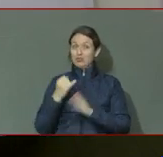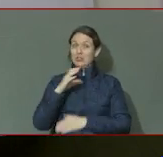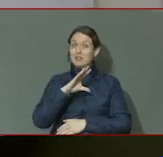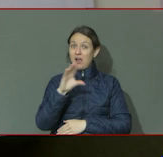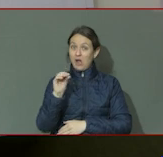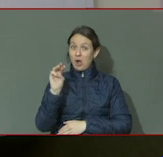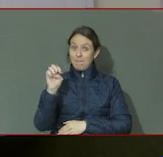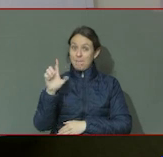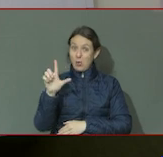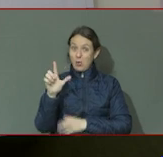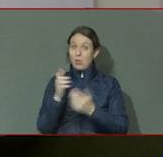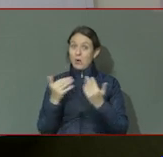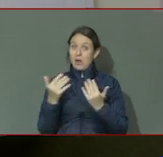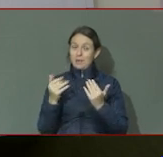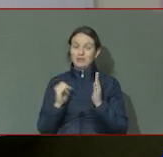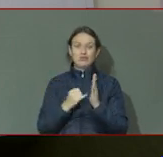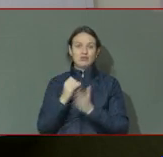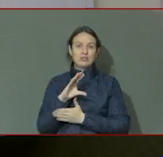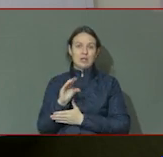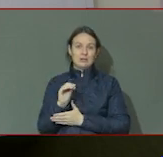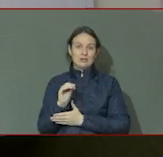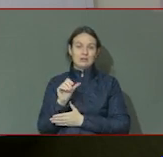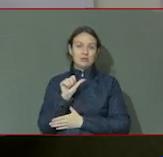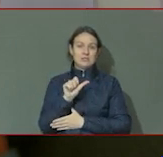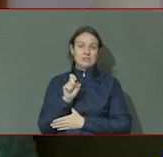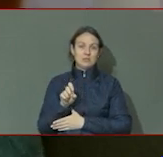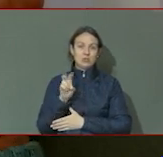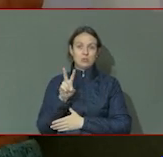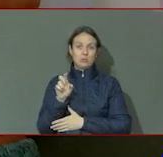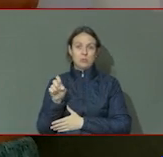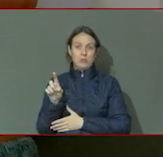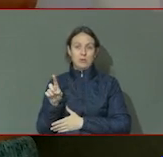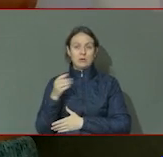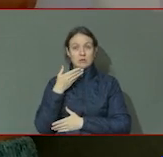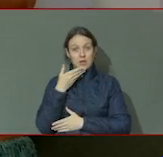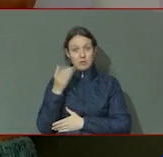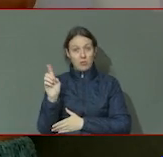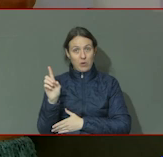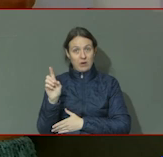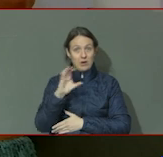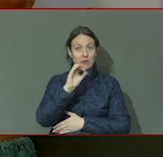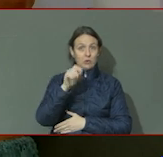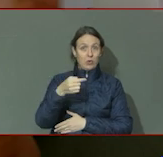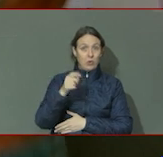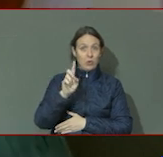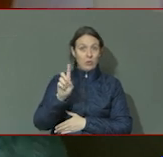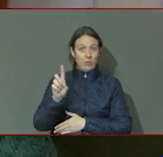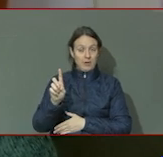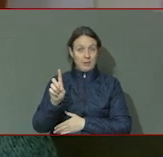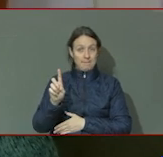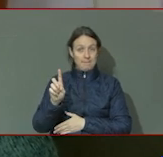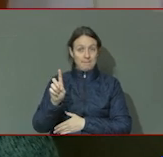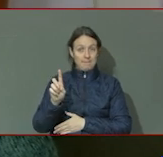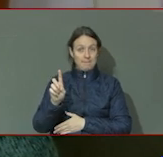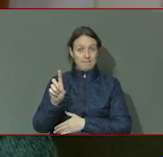of moles. So that means 6.2.1's answer will be 0,11. So this is